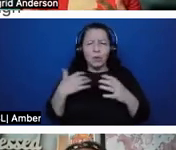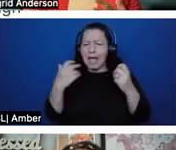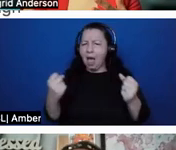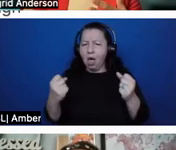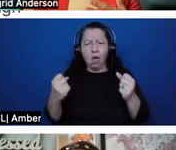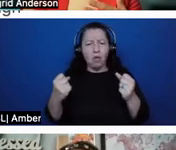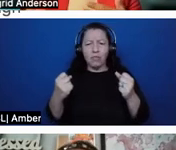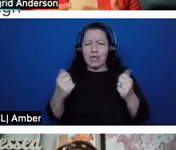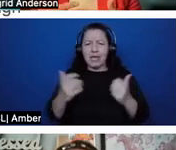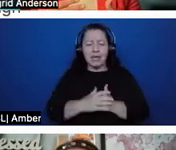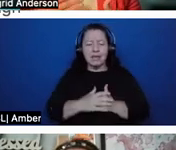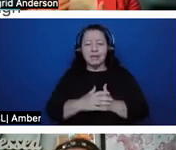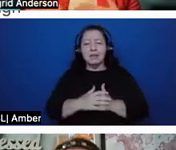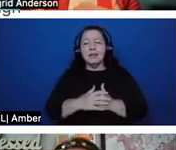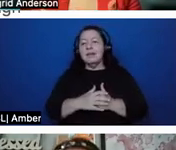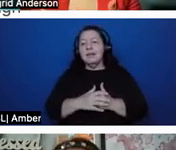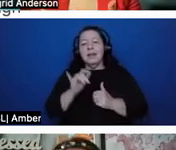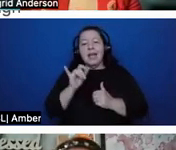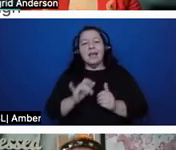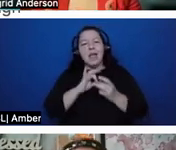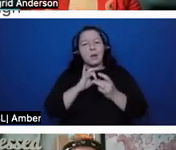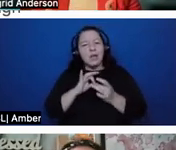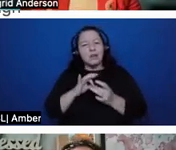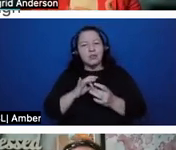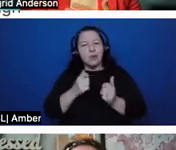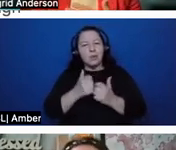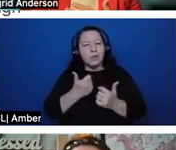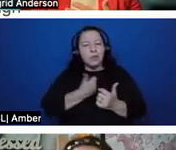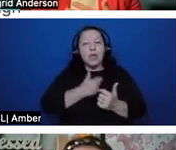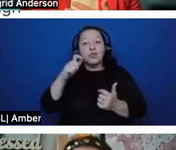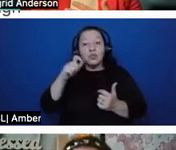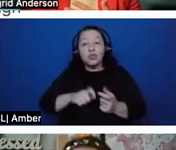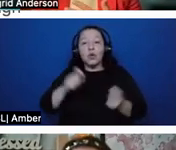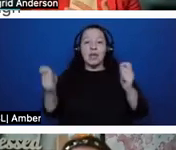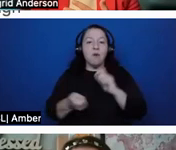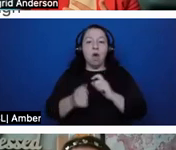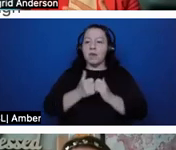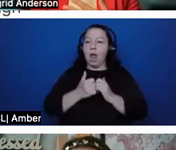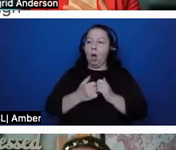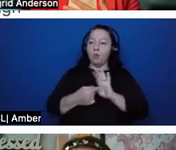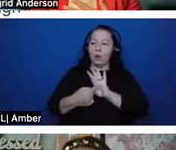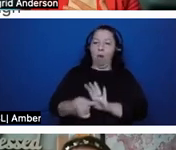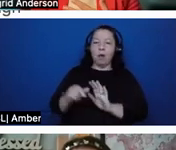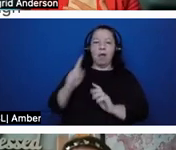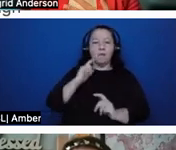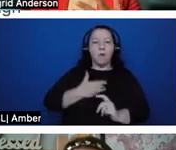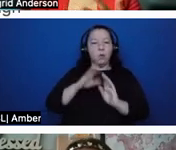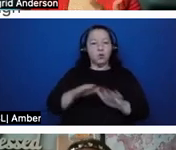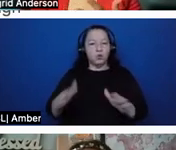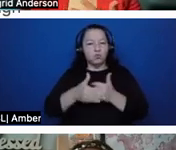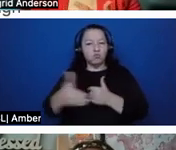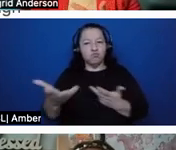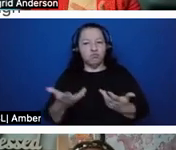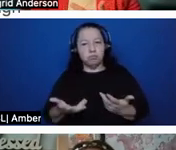and that relationship should evolve. And how do we model that for our children? I think I love what we've heard